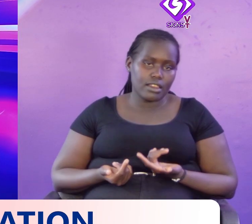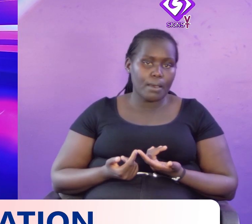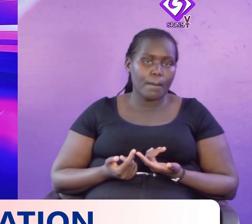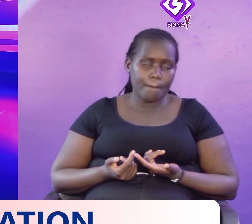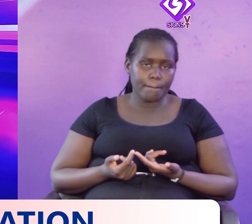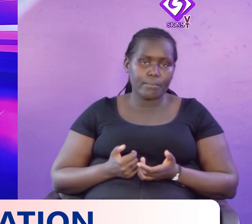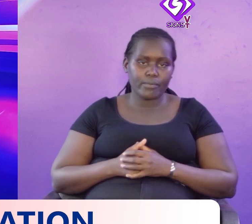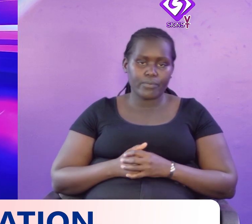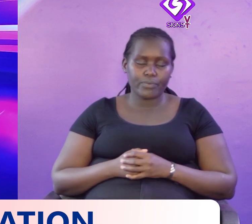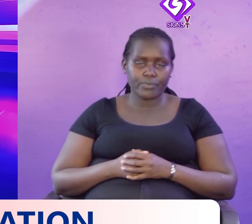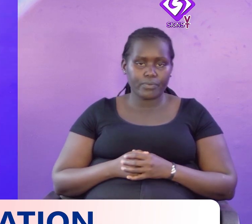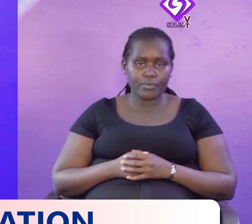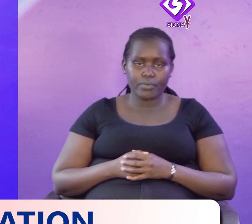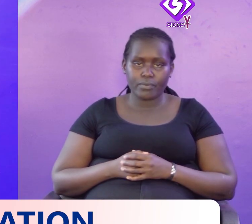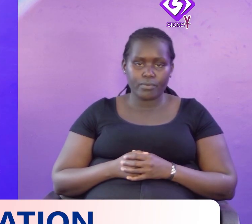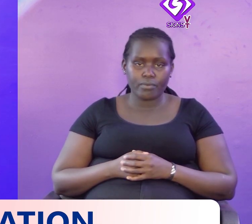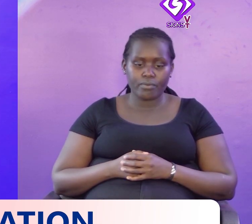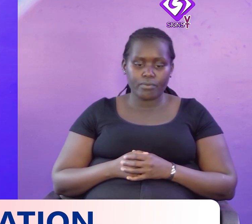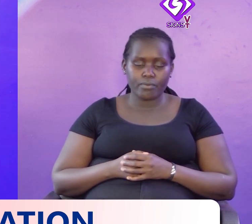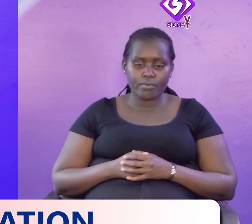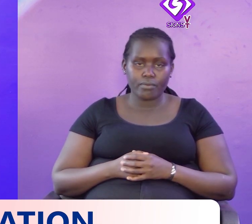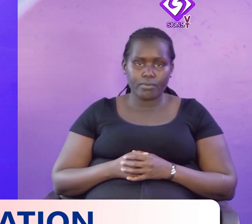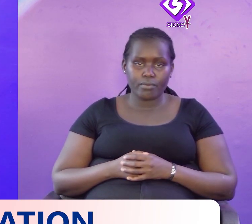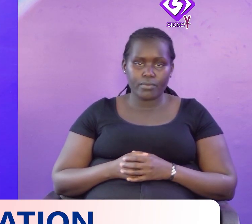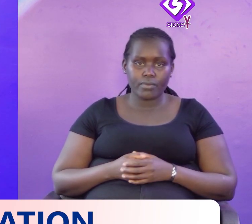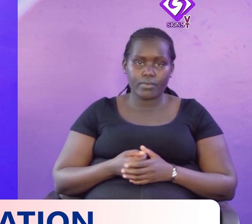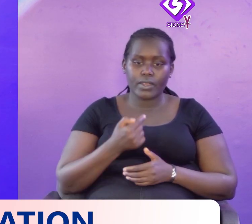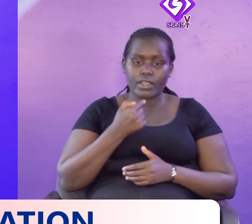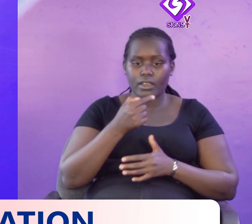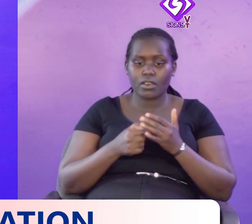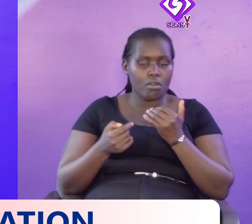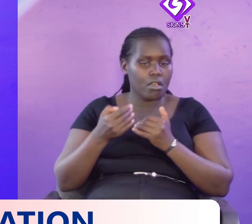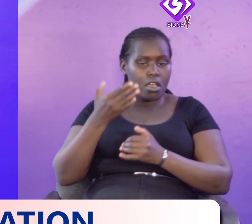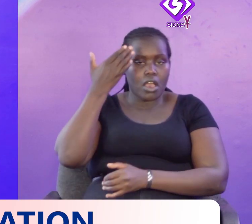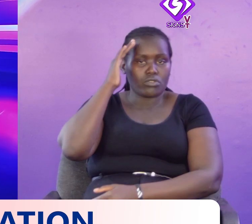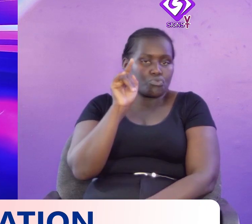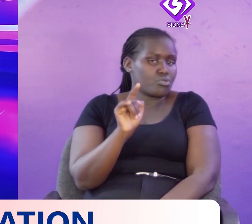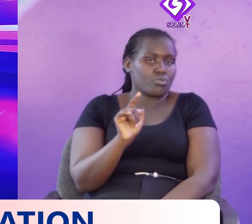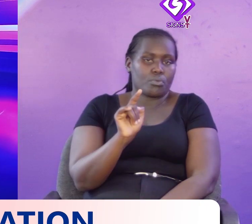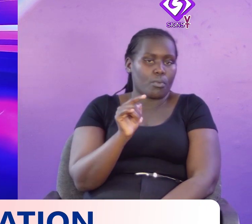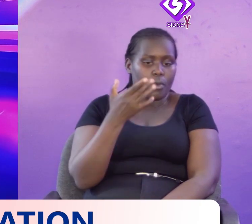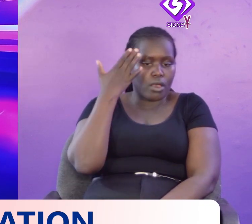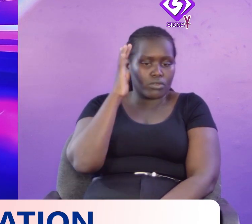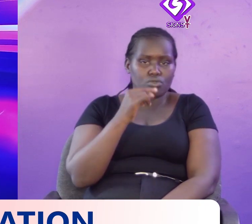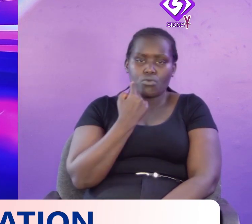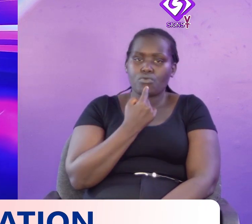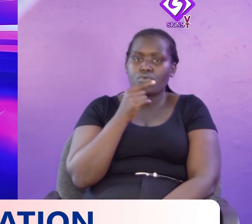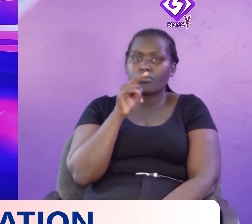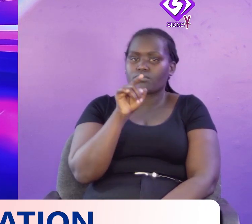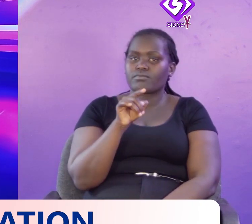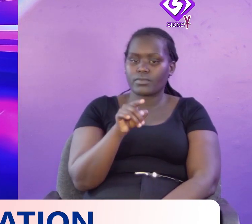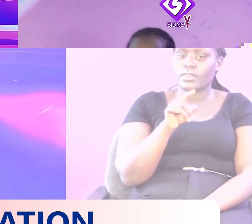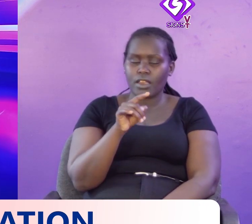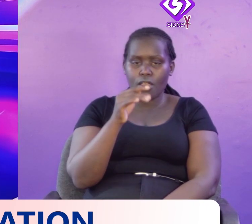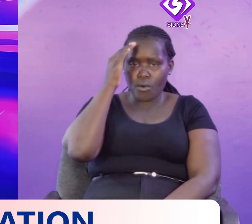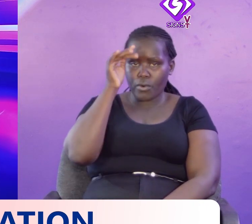the values go. Not even the values. Right. I'm telling you, we do not know you. We don't know who you are. We knew you when you had the